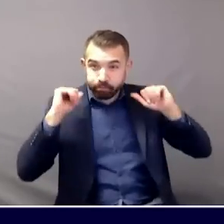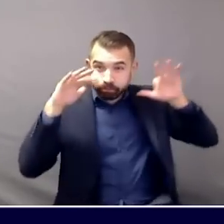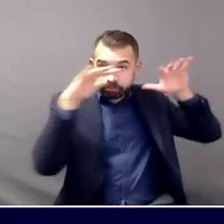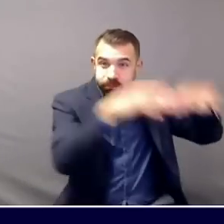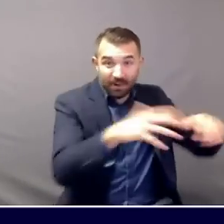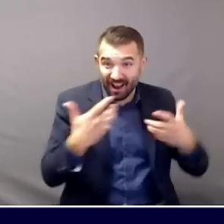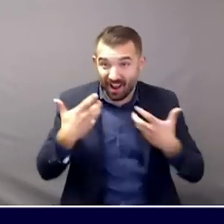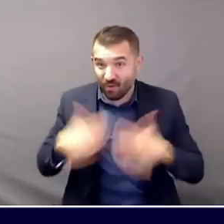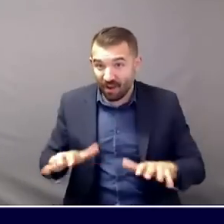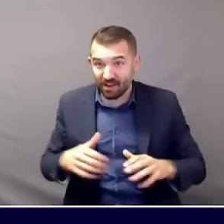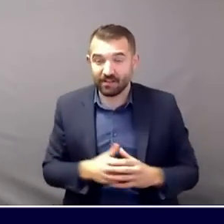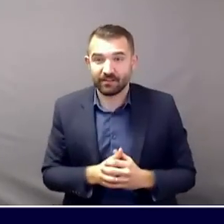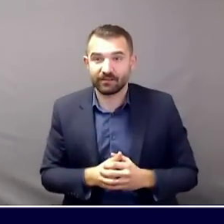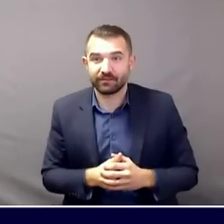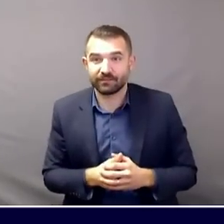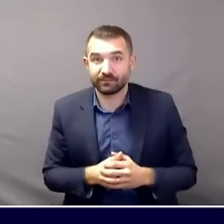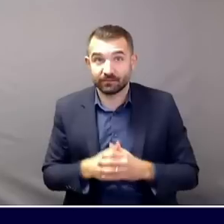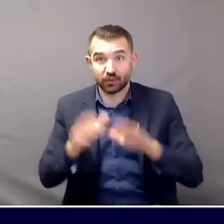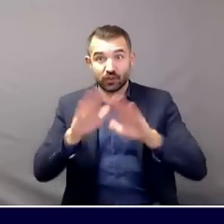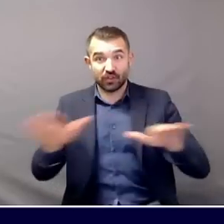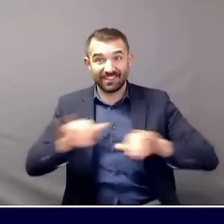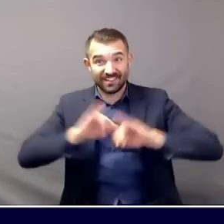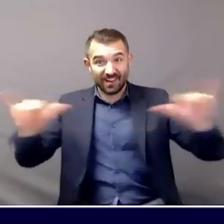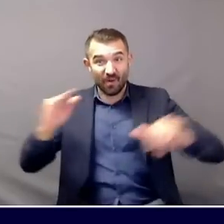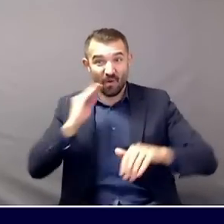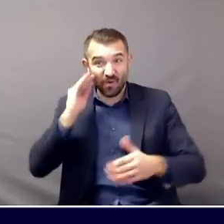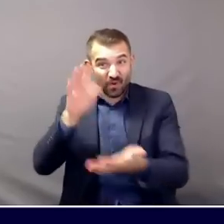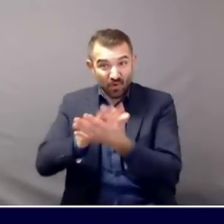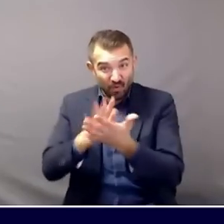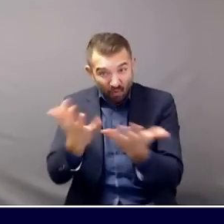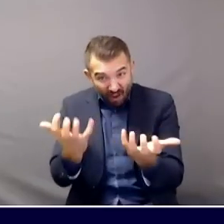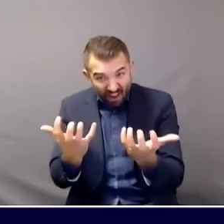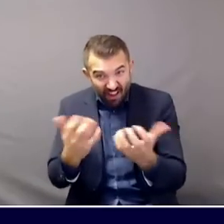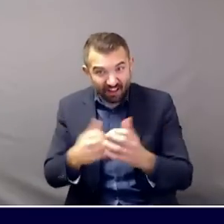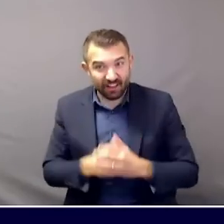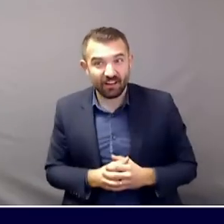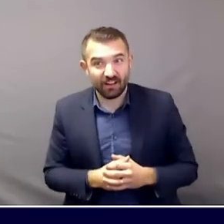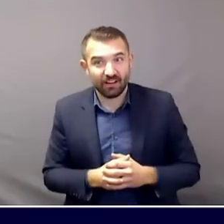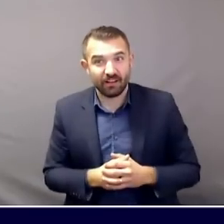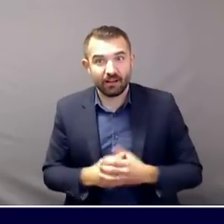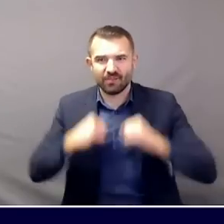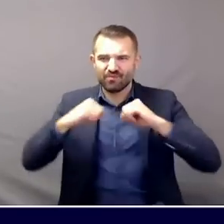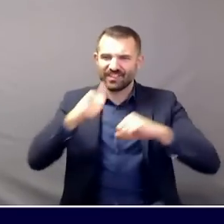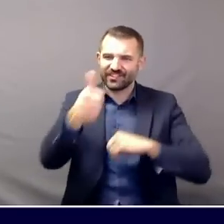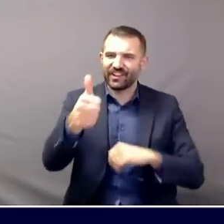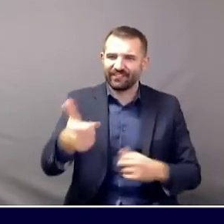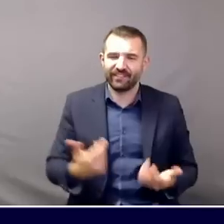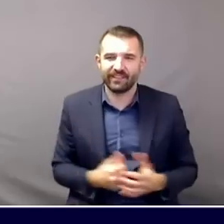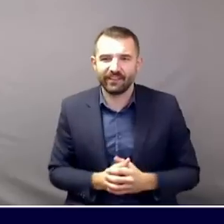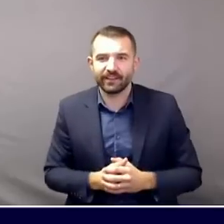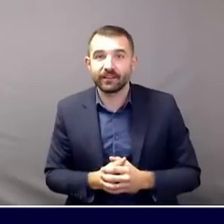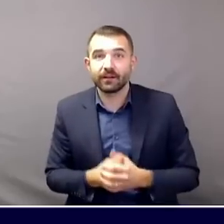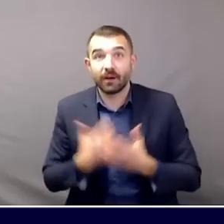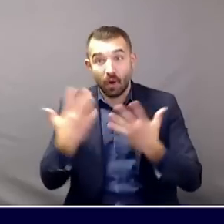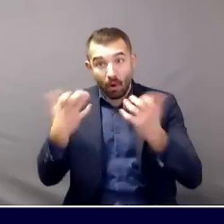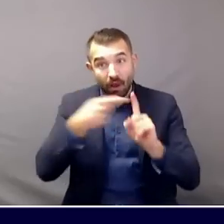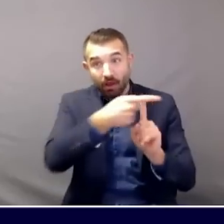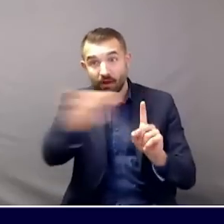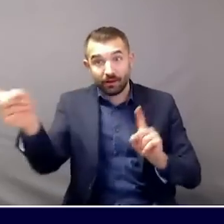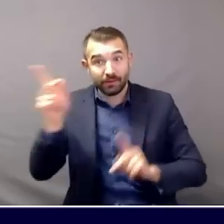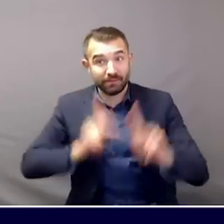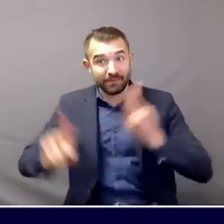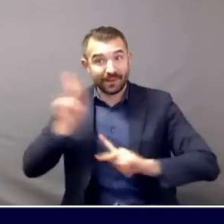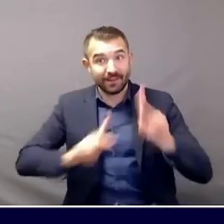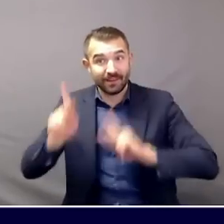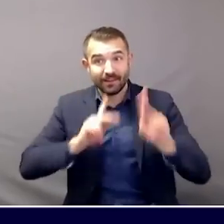want to keep our kids in school, if you want to protect yourselves as well as people you may never even meet, wear your